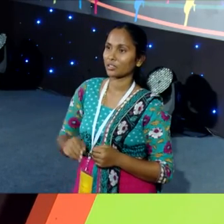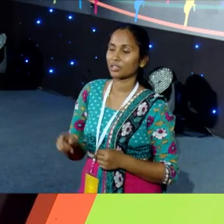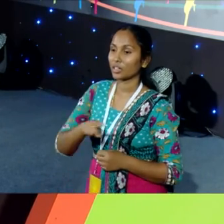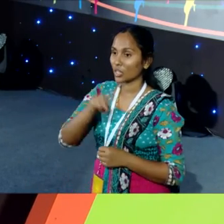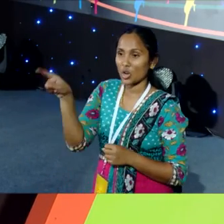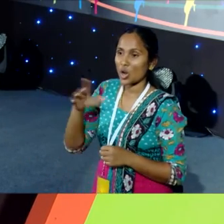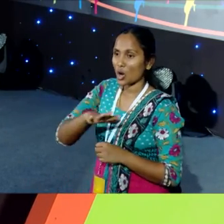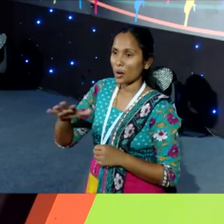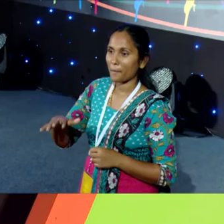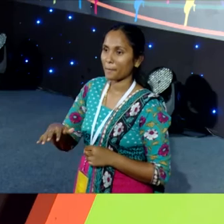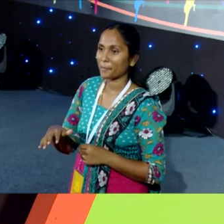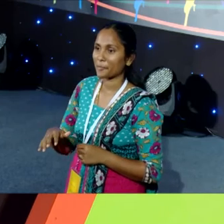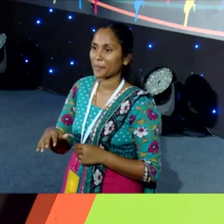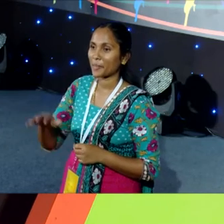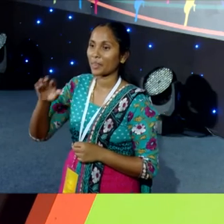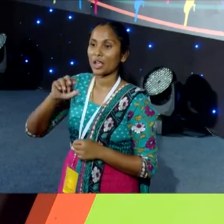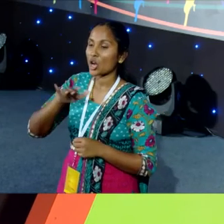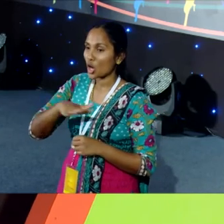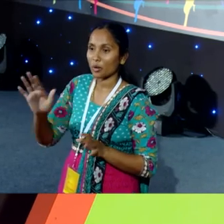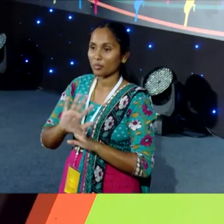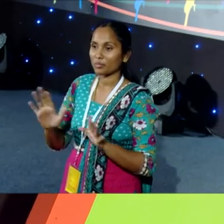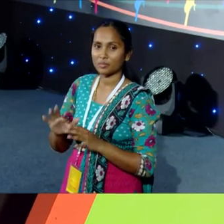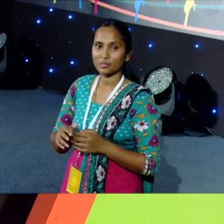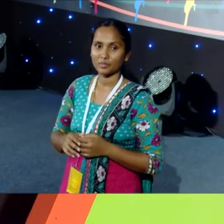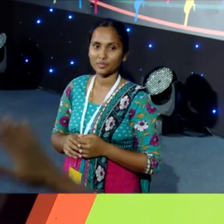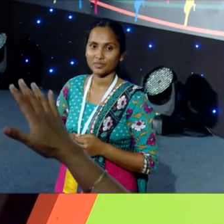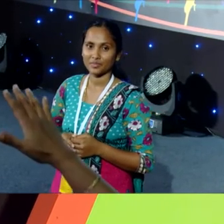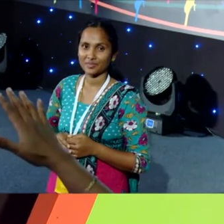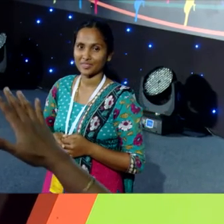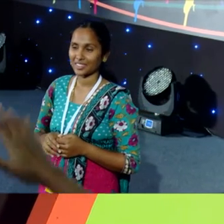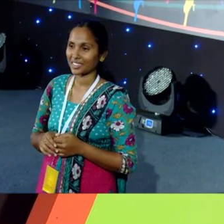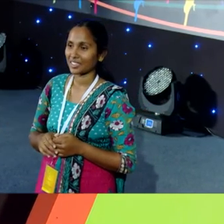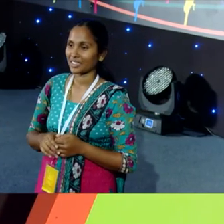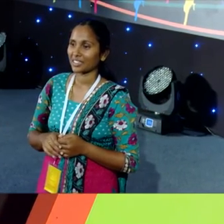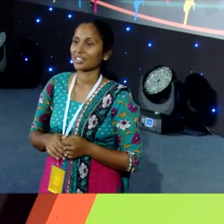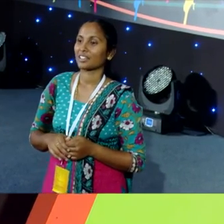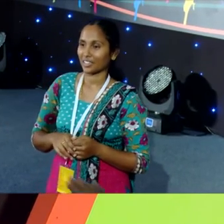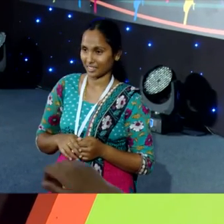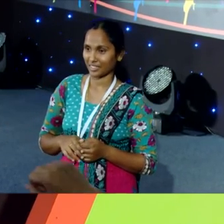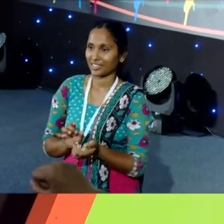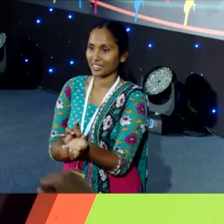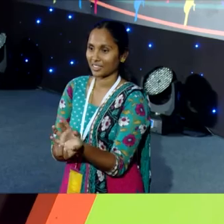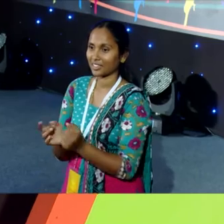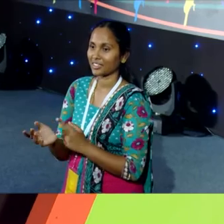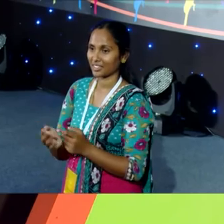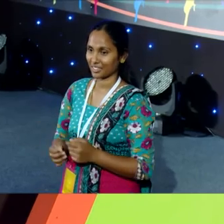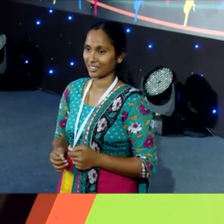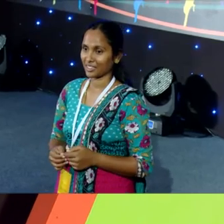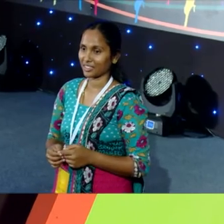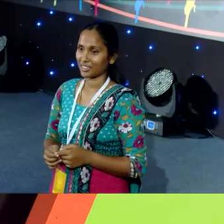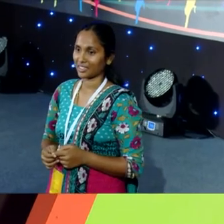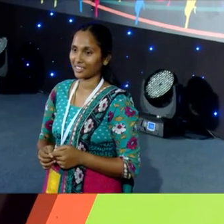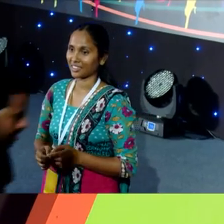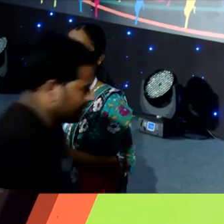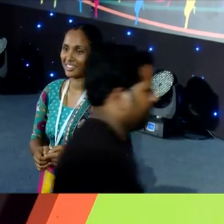not. You're special. And don't ever let a company out